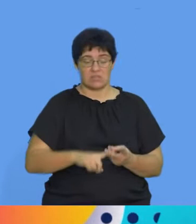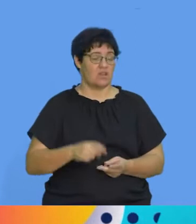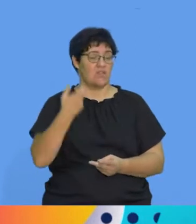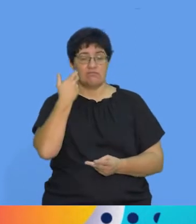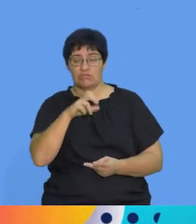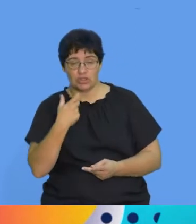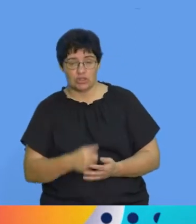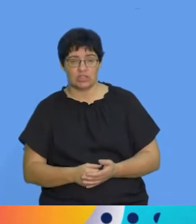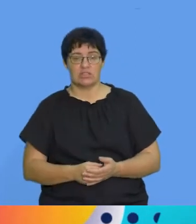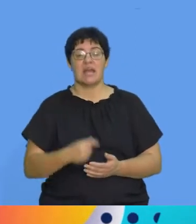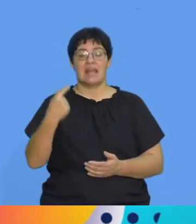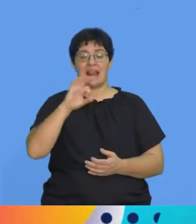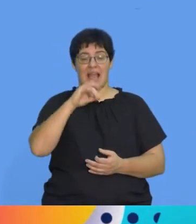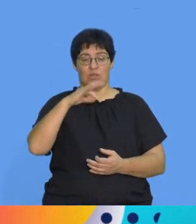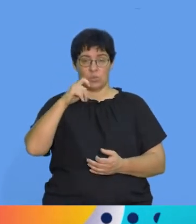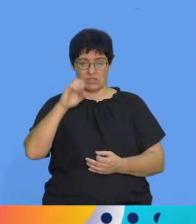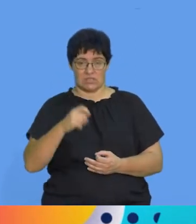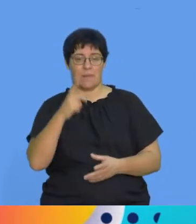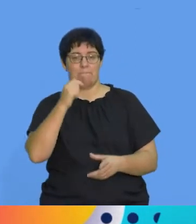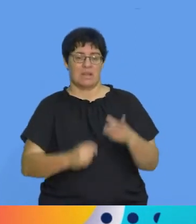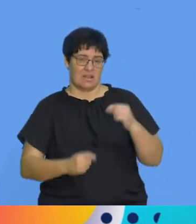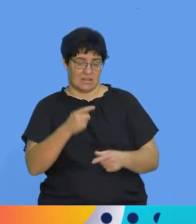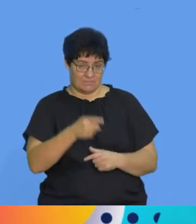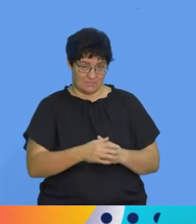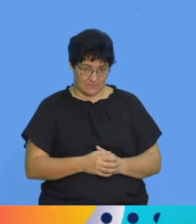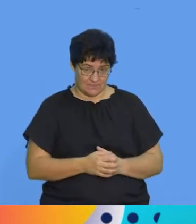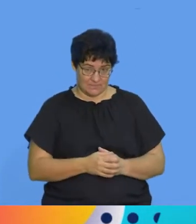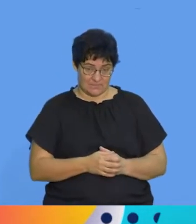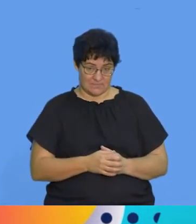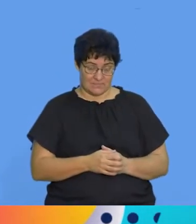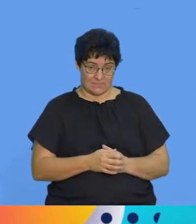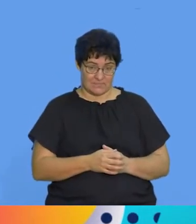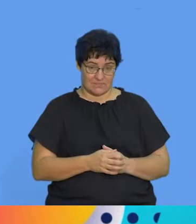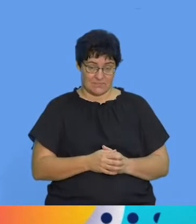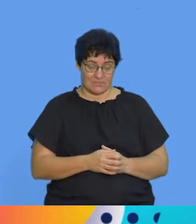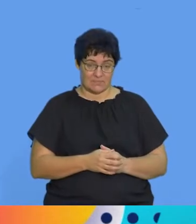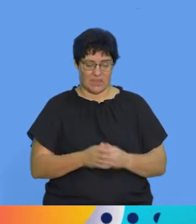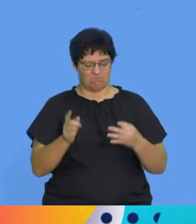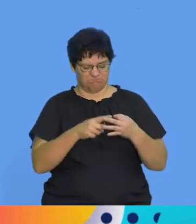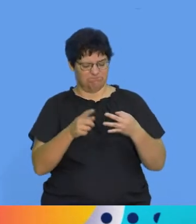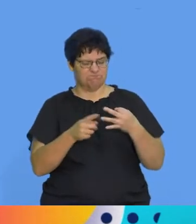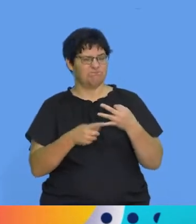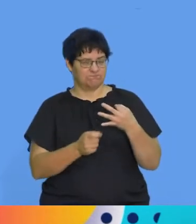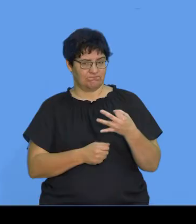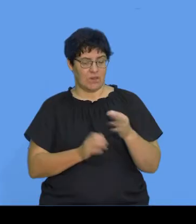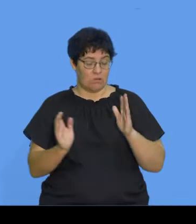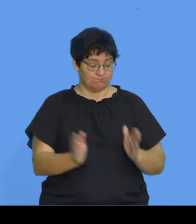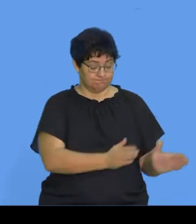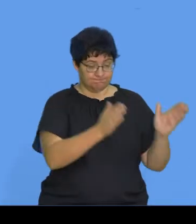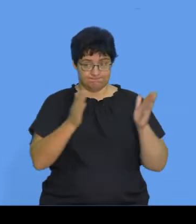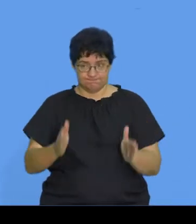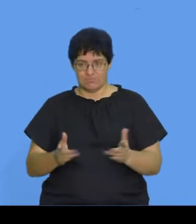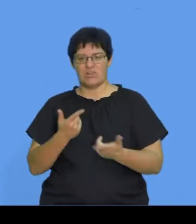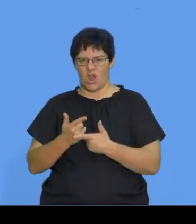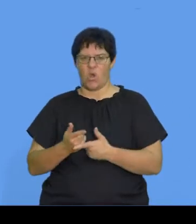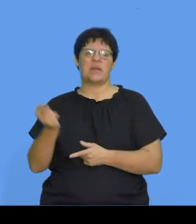fruit, and galactose in the milk that you drink. Okay, now we're going to have a look at a different concept, but this is